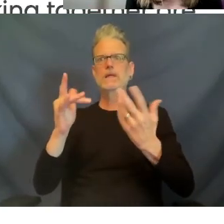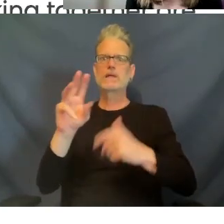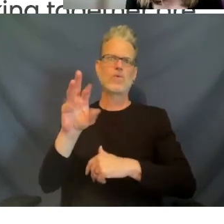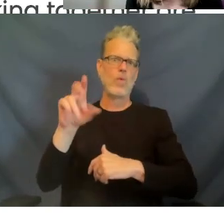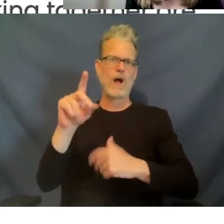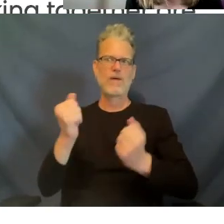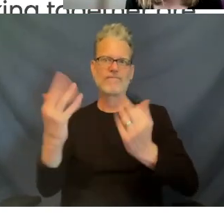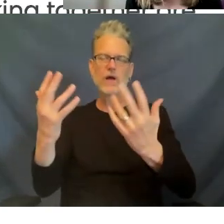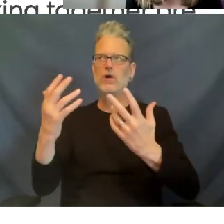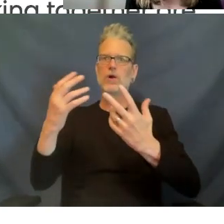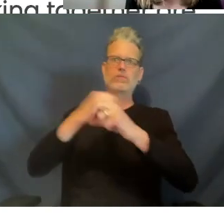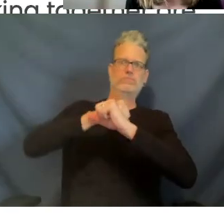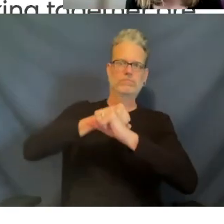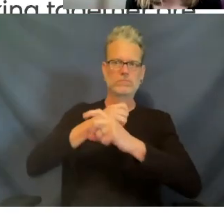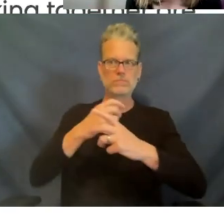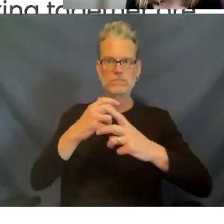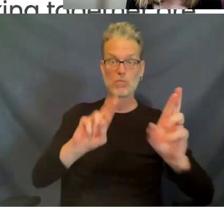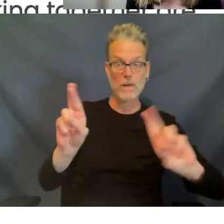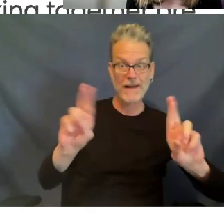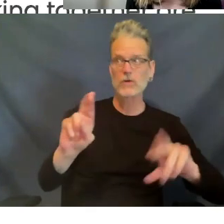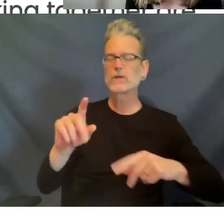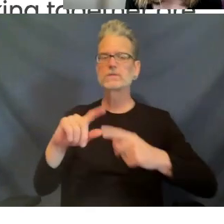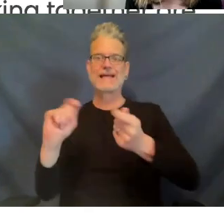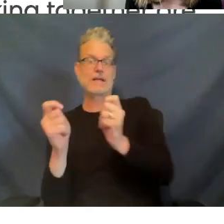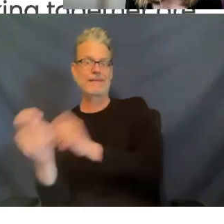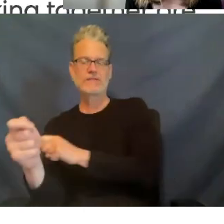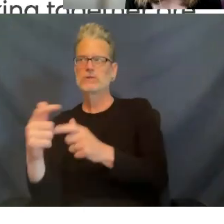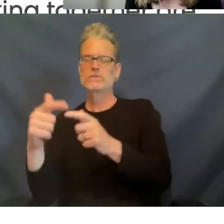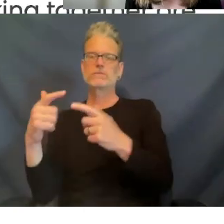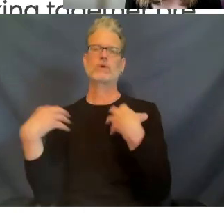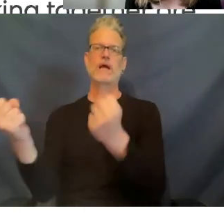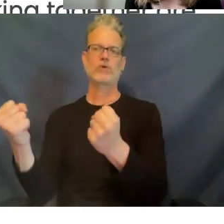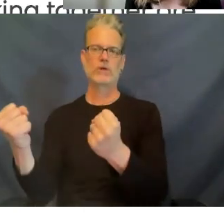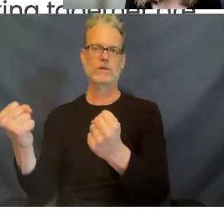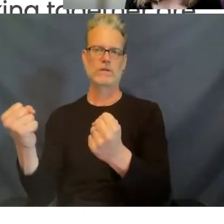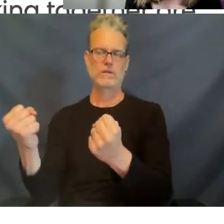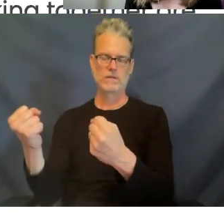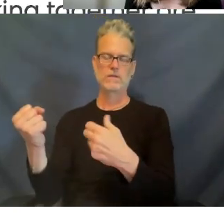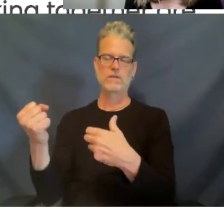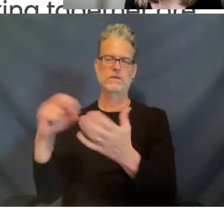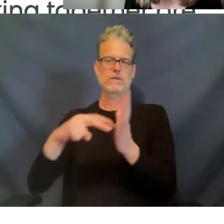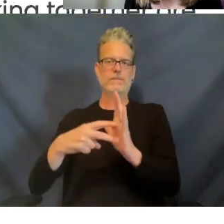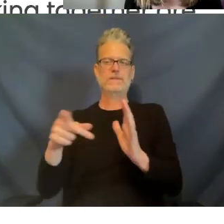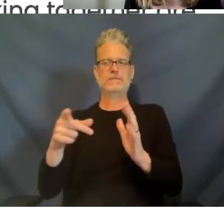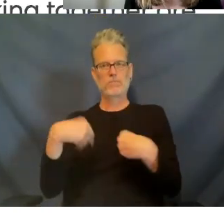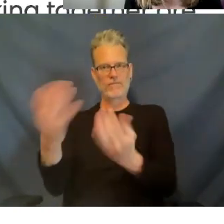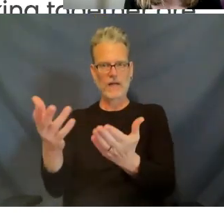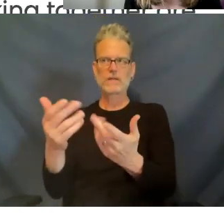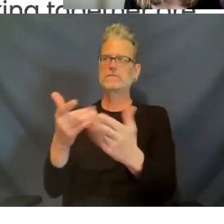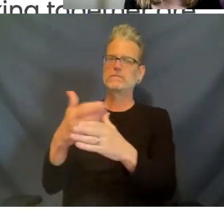resilience, from preparedness to adaptation to recovery. And so that includes providing and sharing